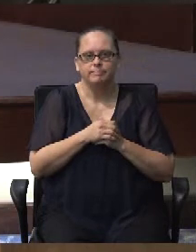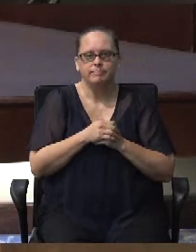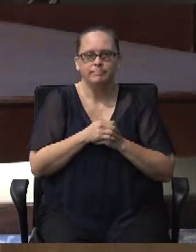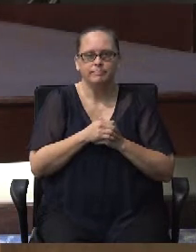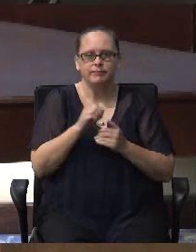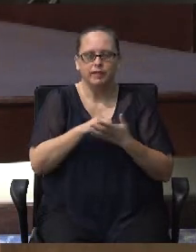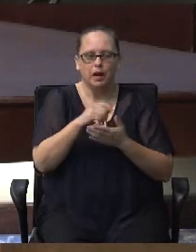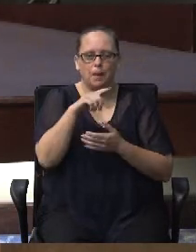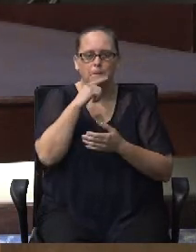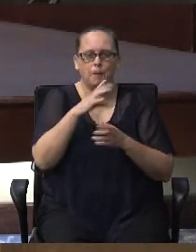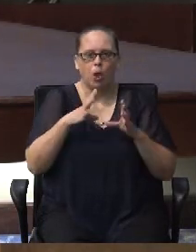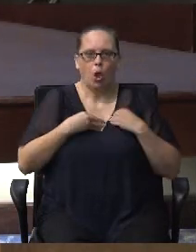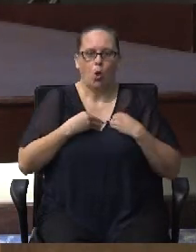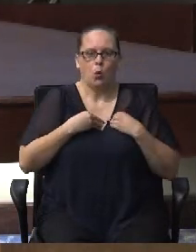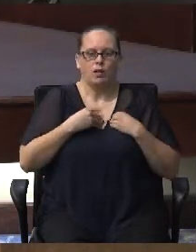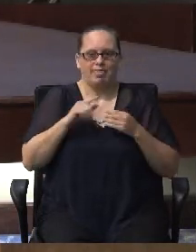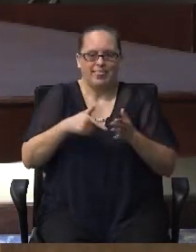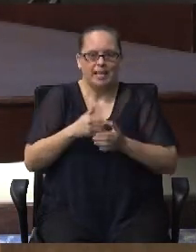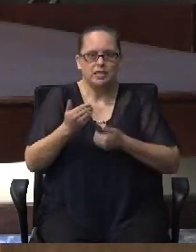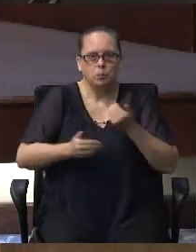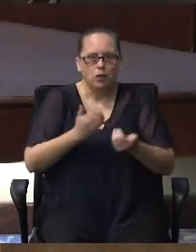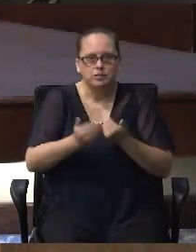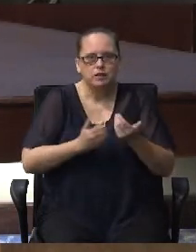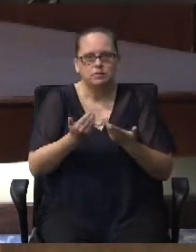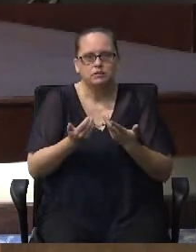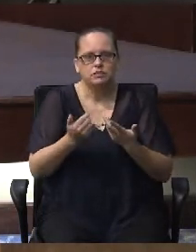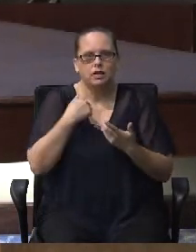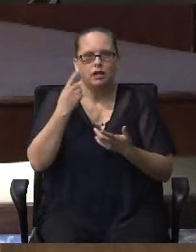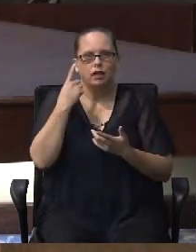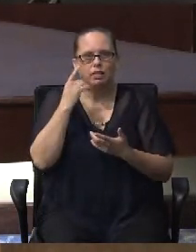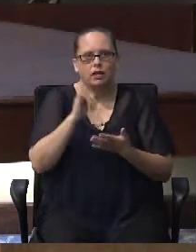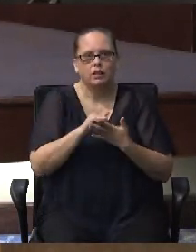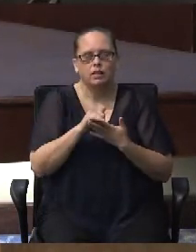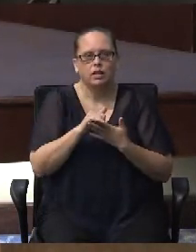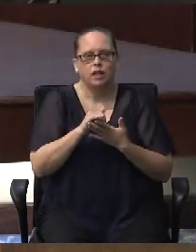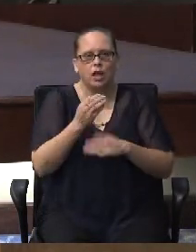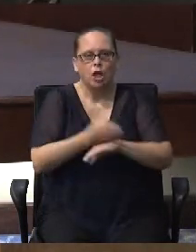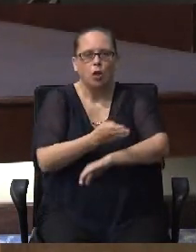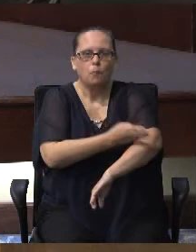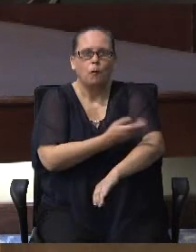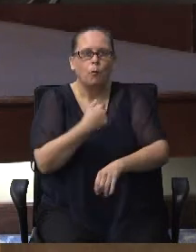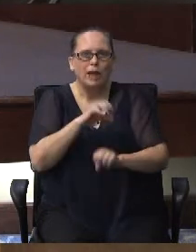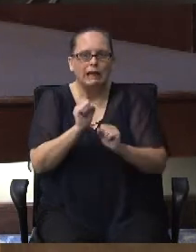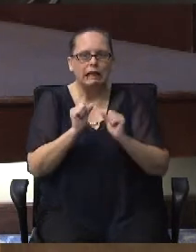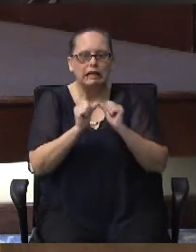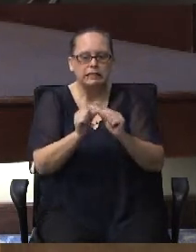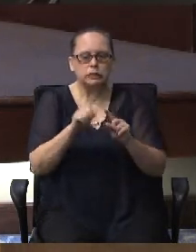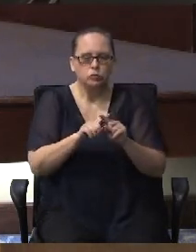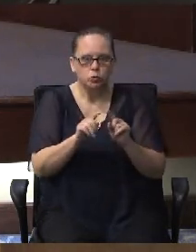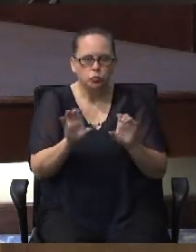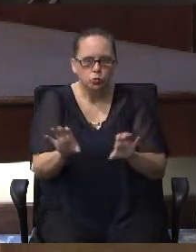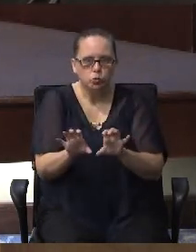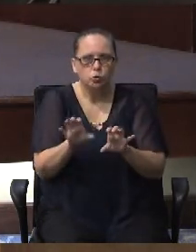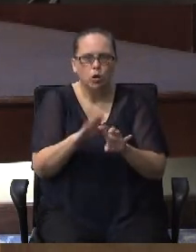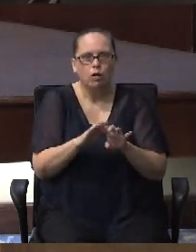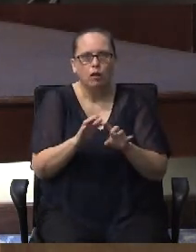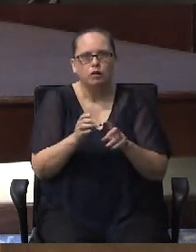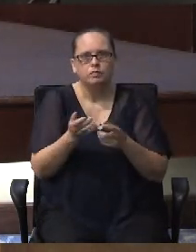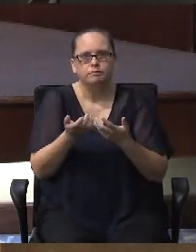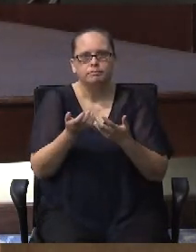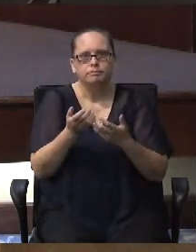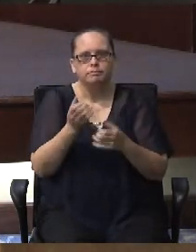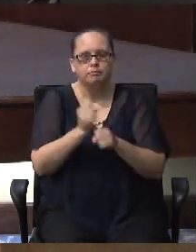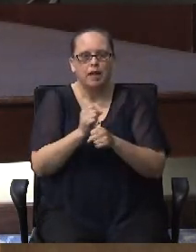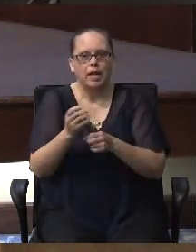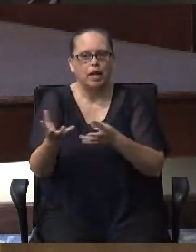the public owns this process. And I think that there's improvement that we can continue to gain on pulling our